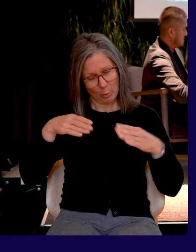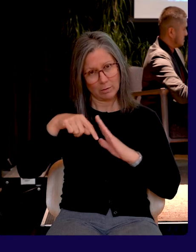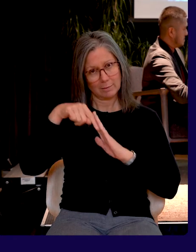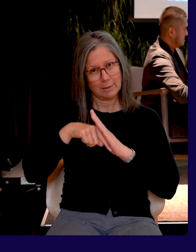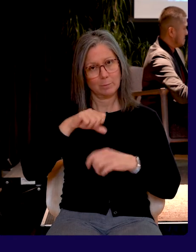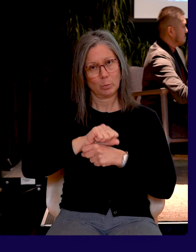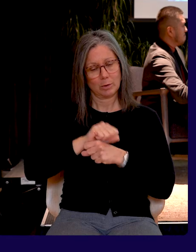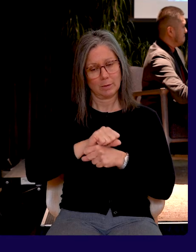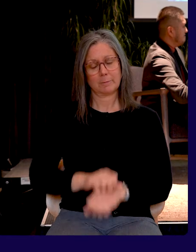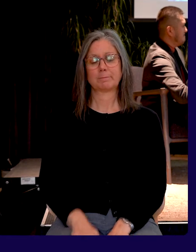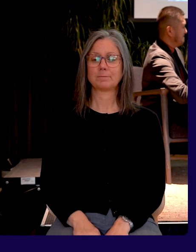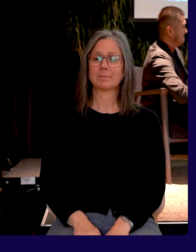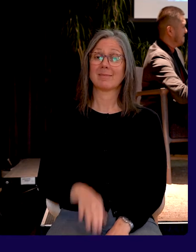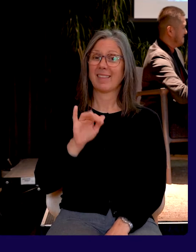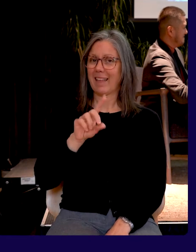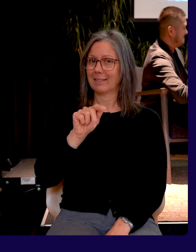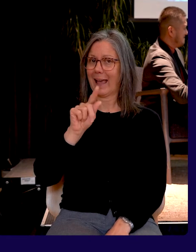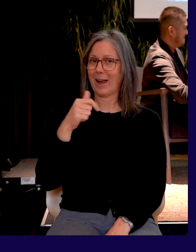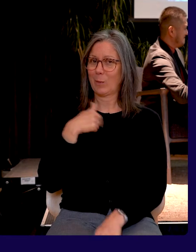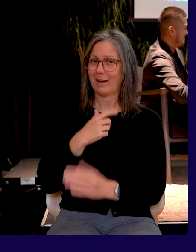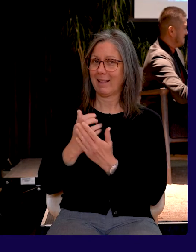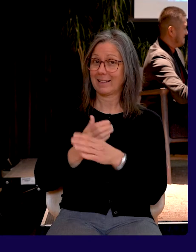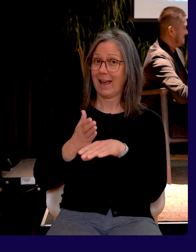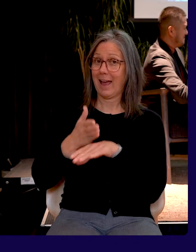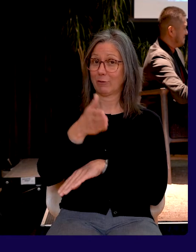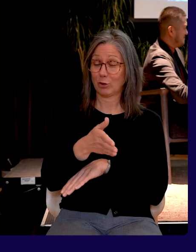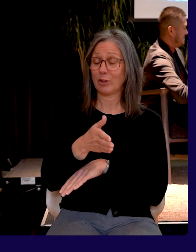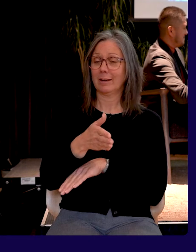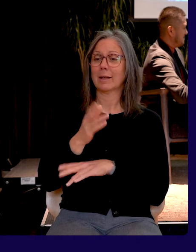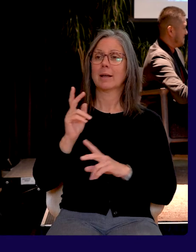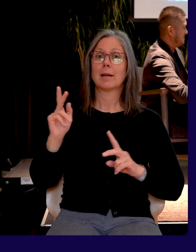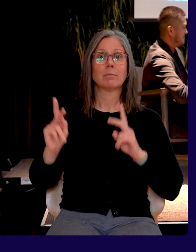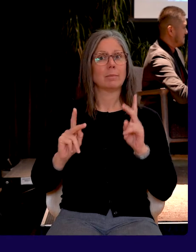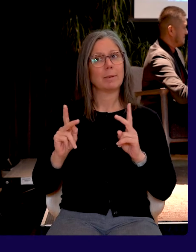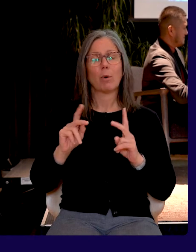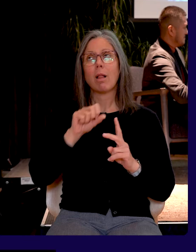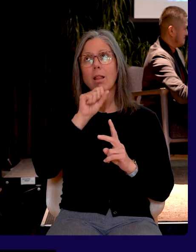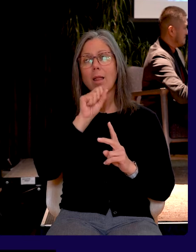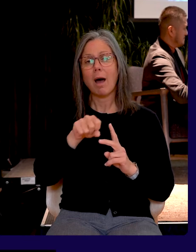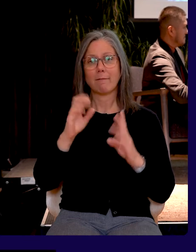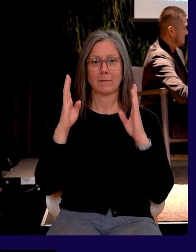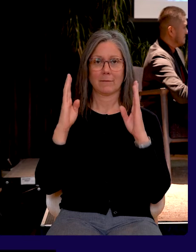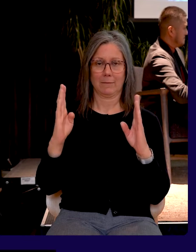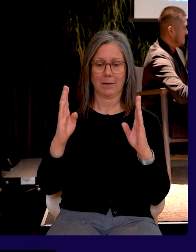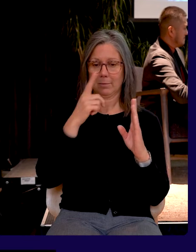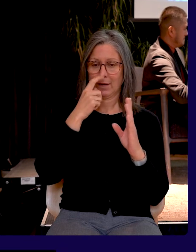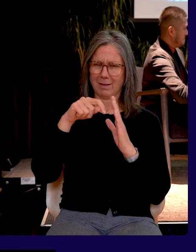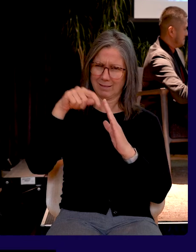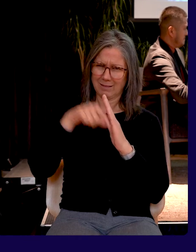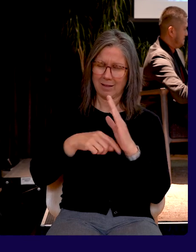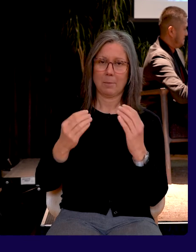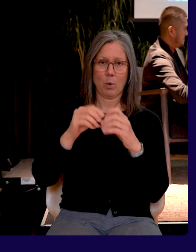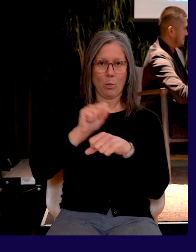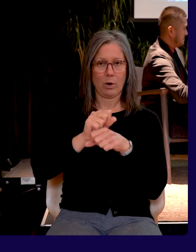work. And the data that we collect afterwards is, people love these weeks because they're able to get so much more